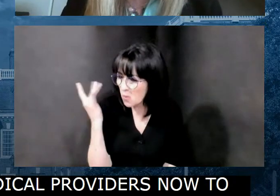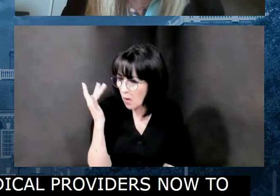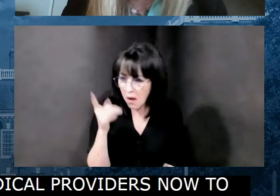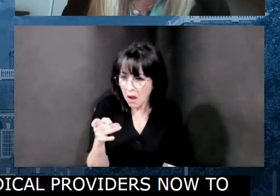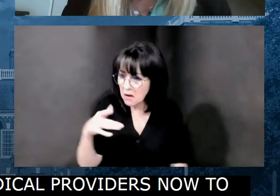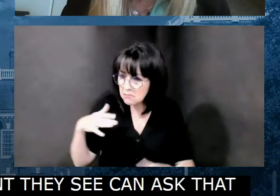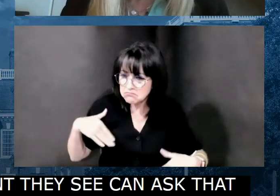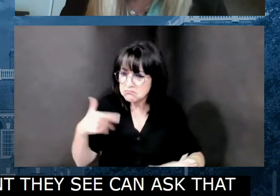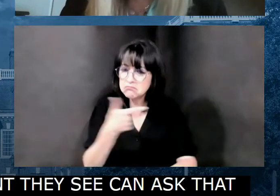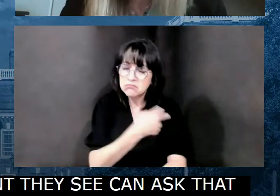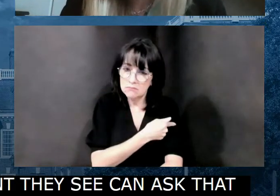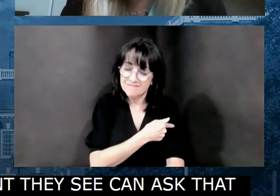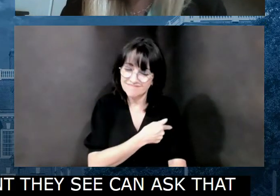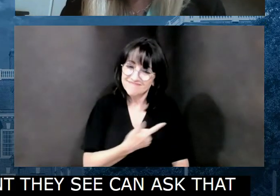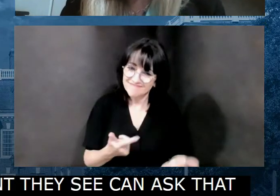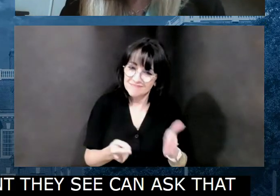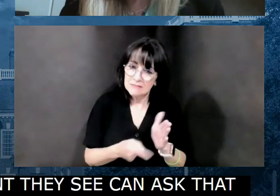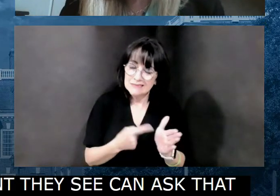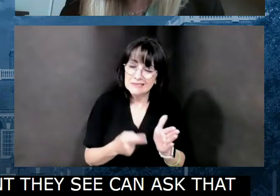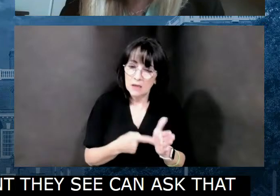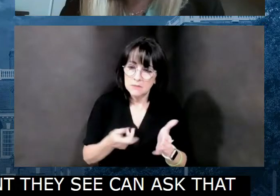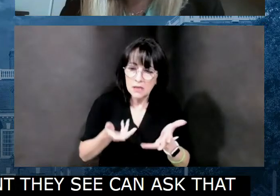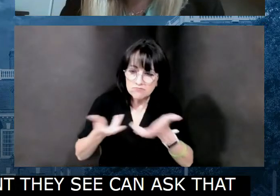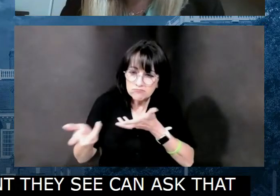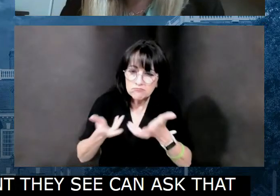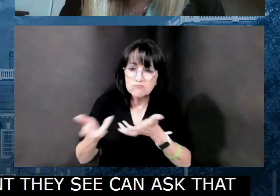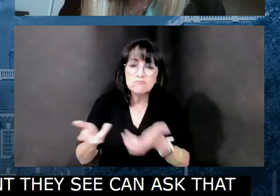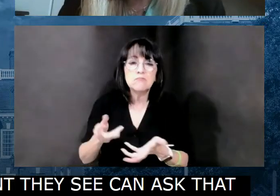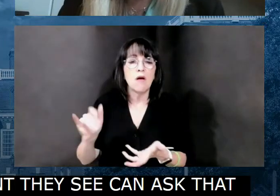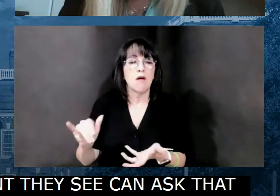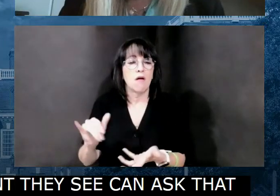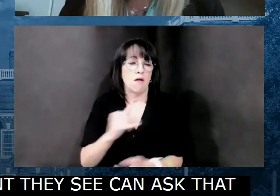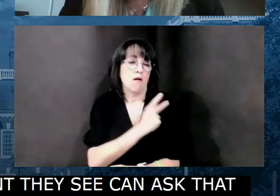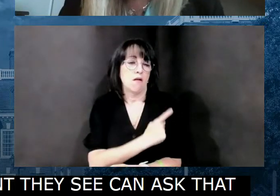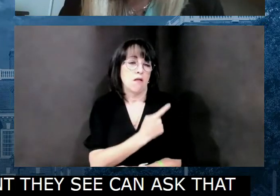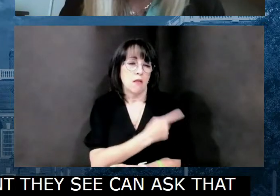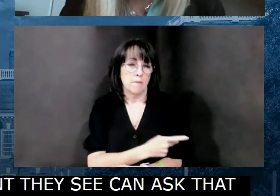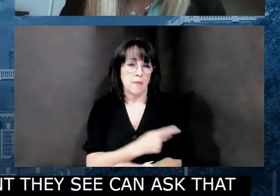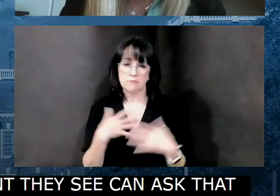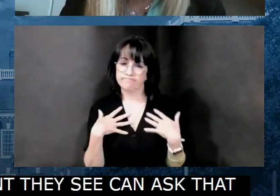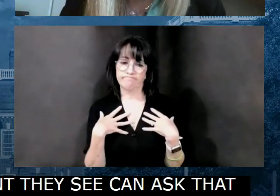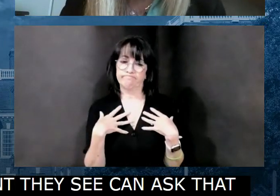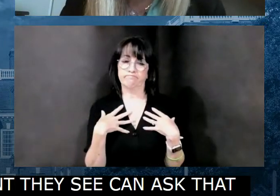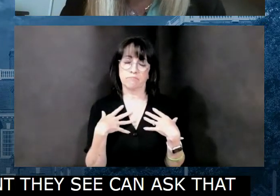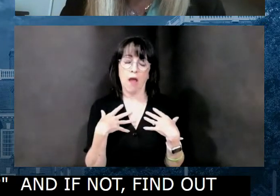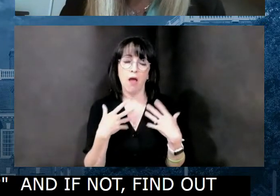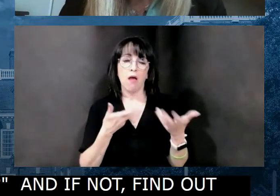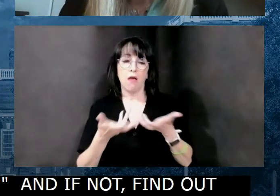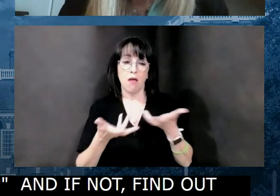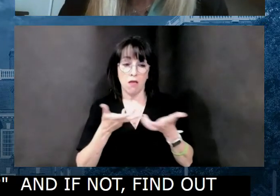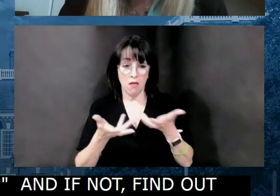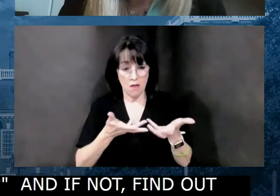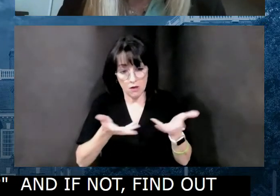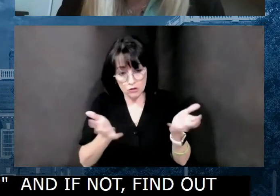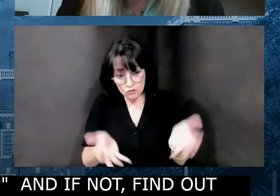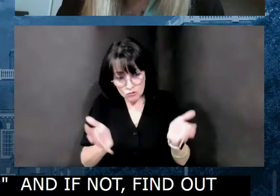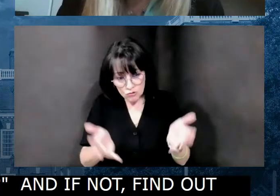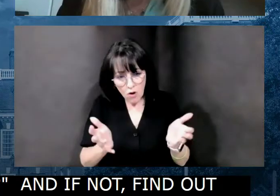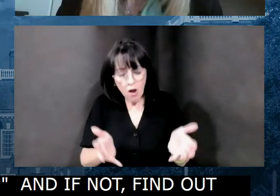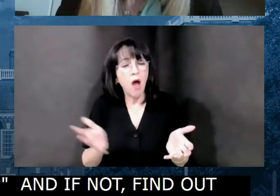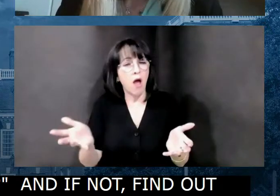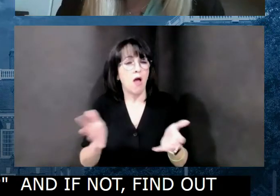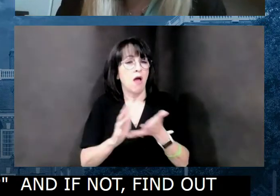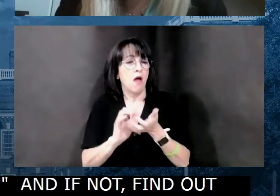several conversations to make a patient feel comfortable enough to pursue vaccination for themselves.